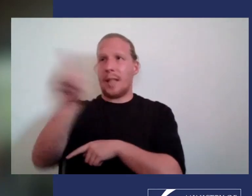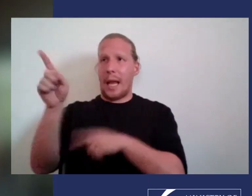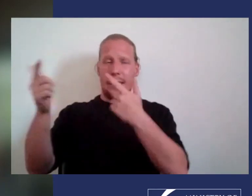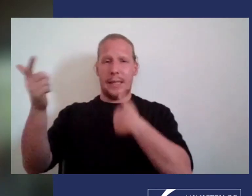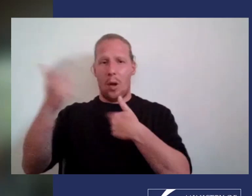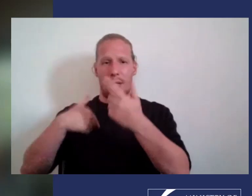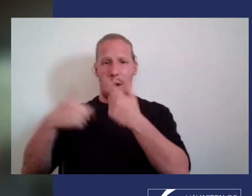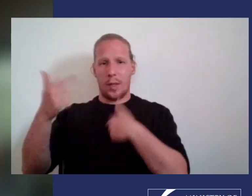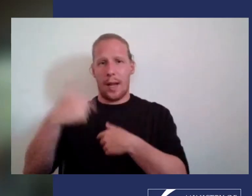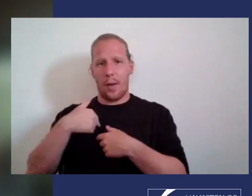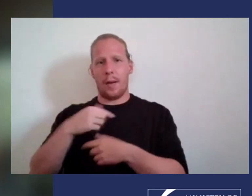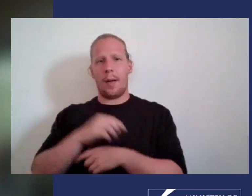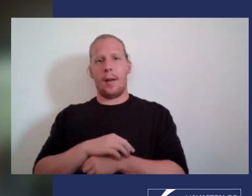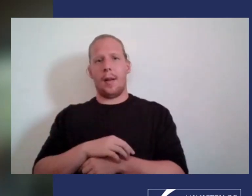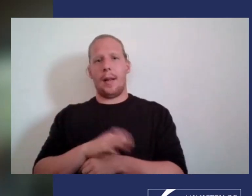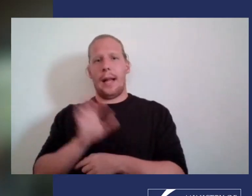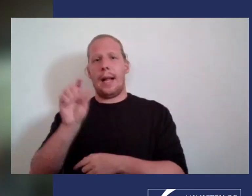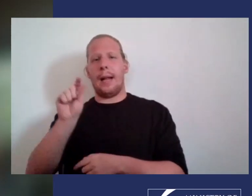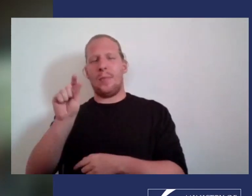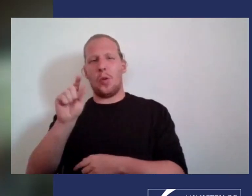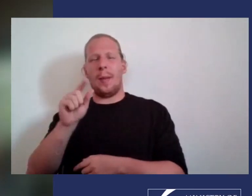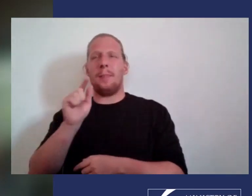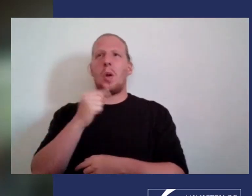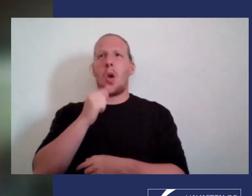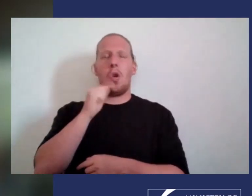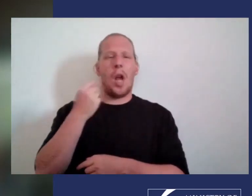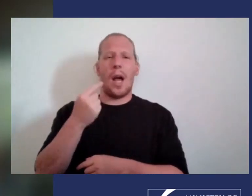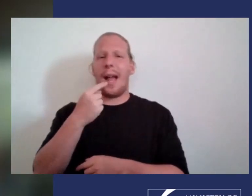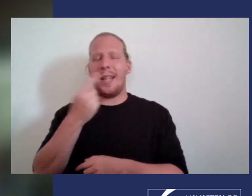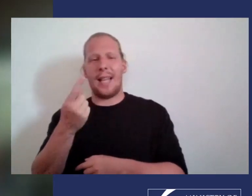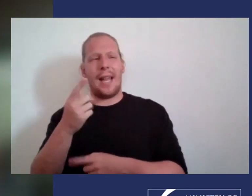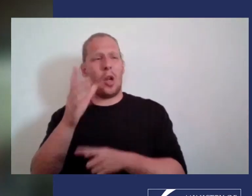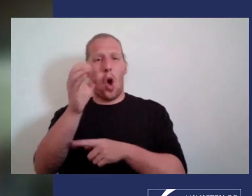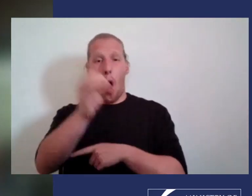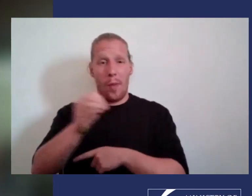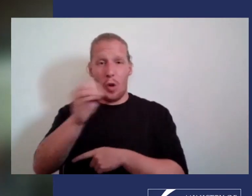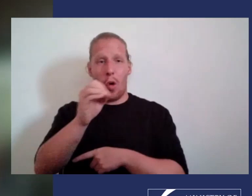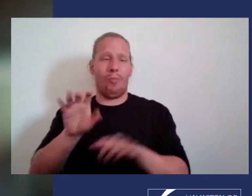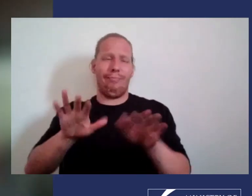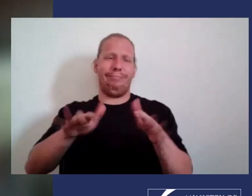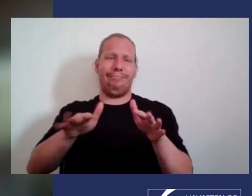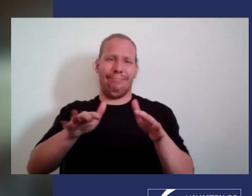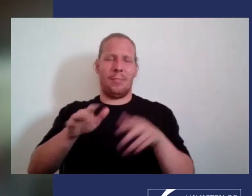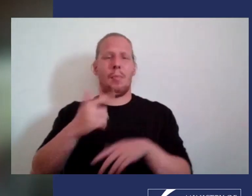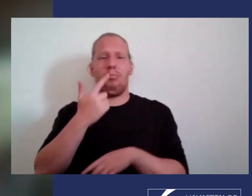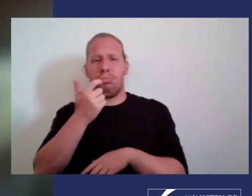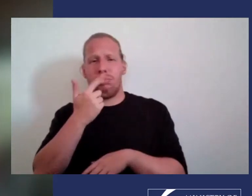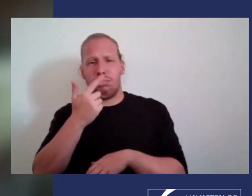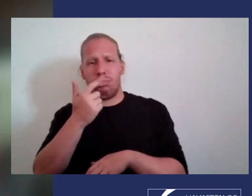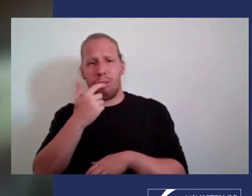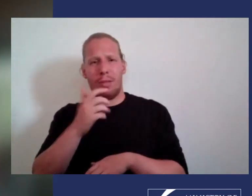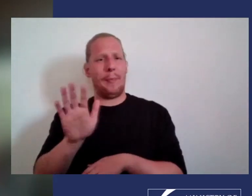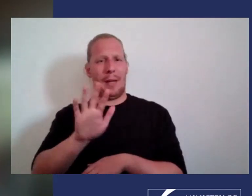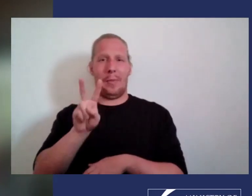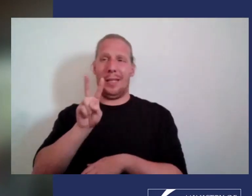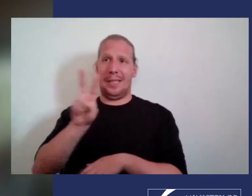there is a bit of a fallacy that this is a very mild illness, and what we are seeing, I think, in the child population overseas is children